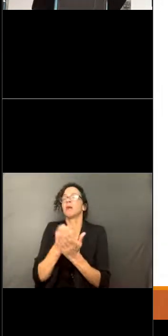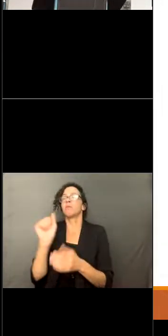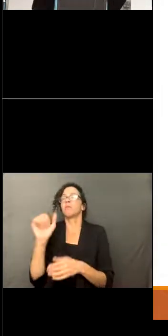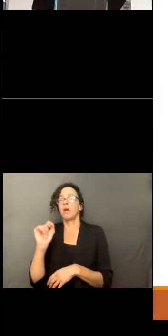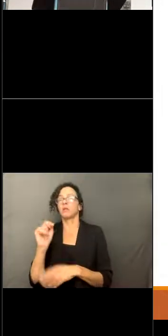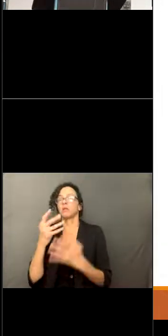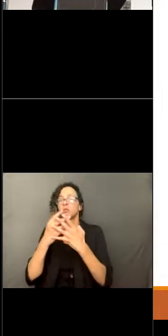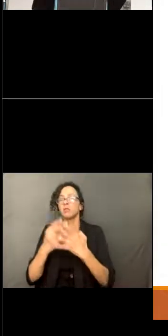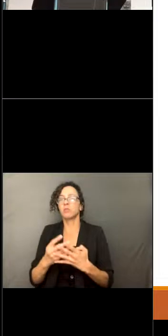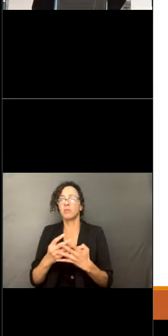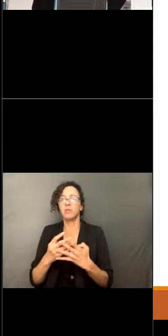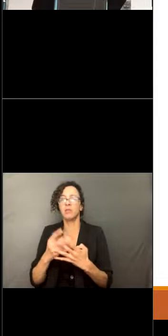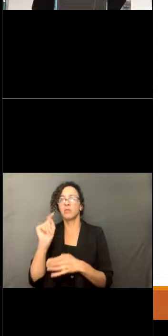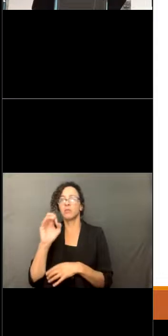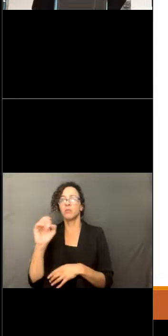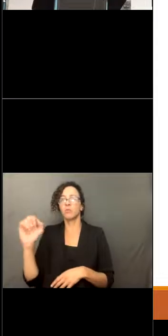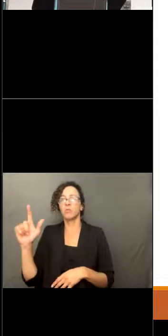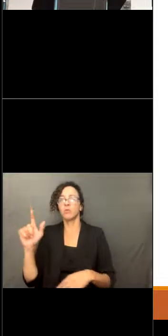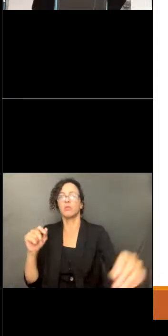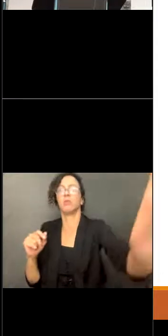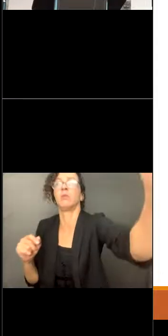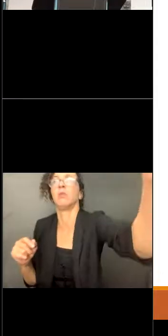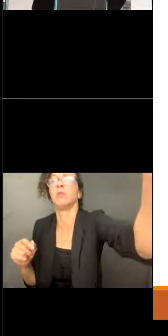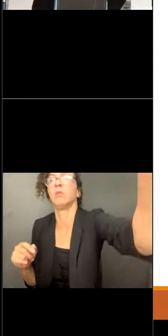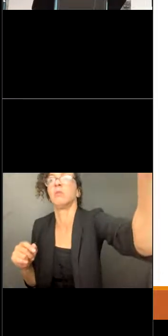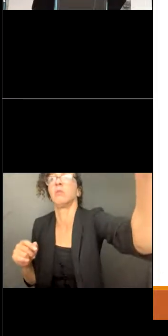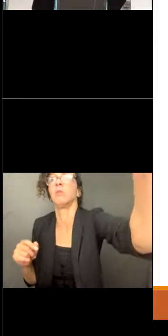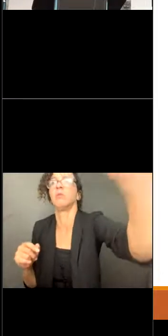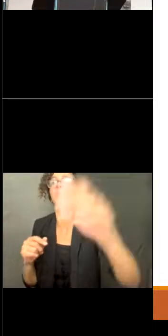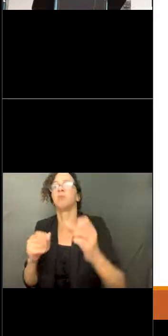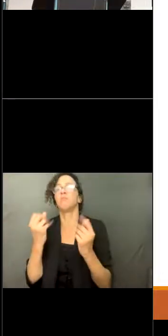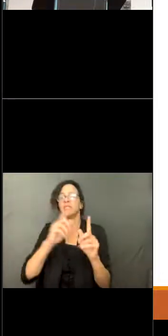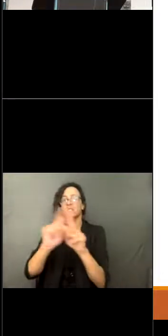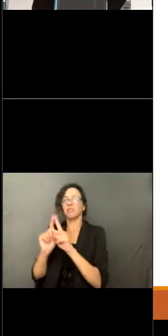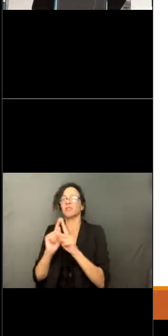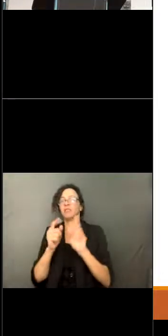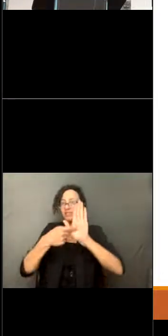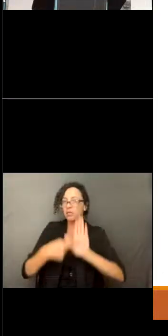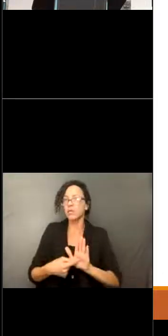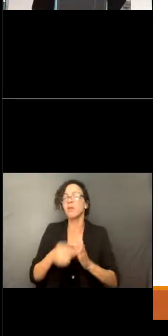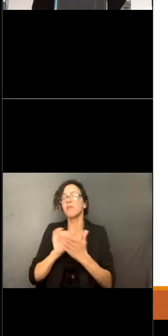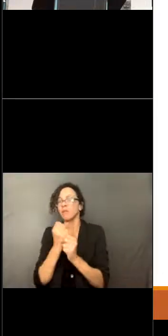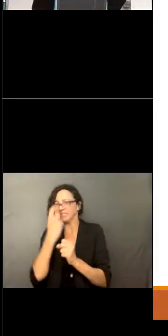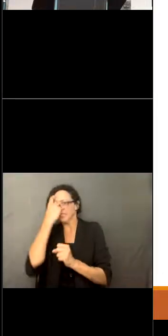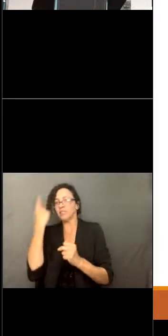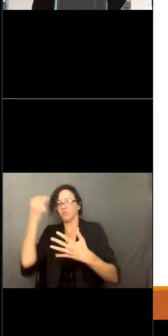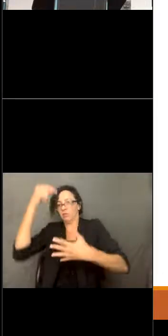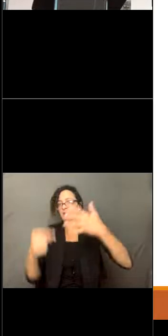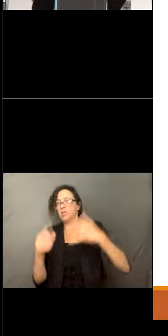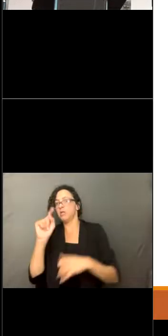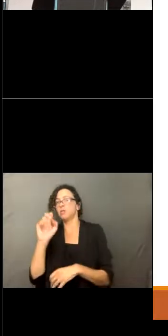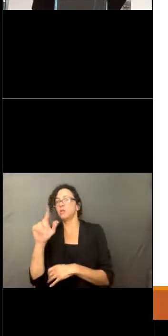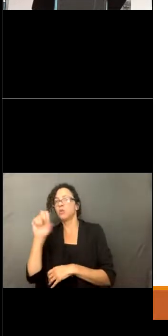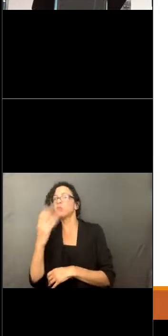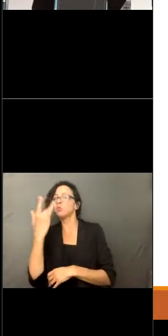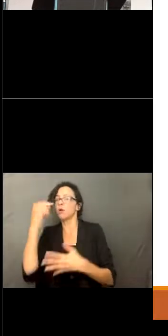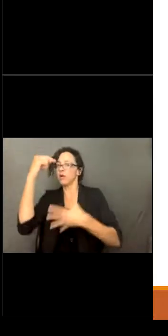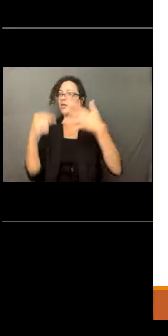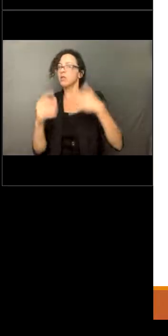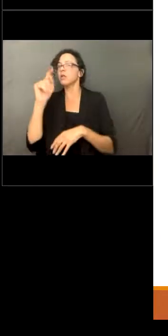involve over 20 different indicators, and that makes a lot of sense for those tools because those tools are trying to look at equity from a much broader